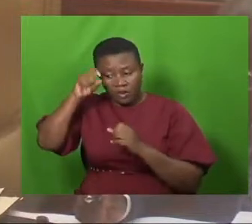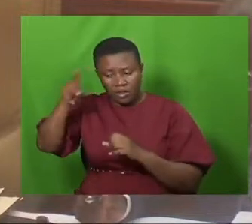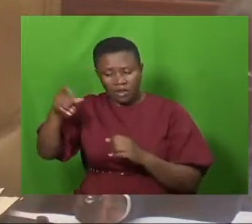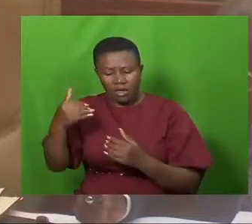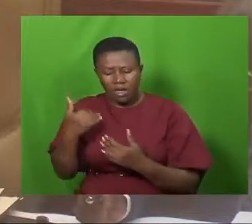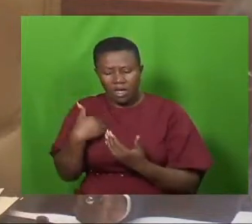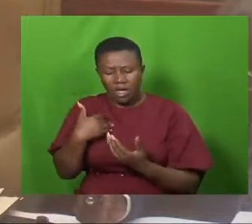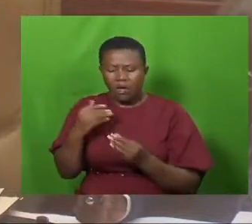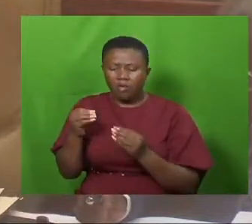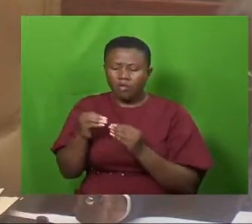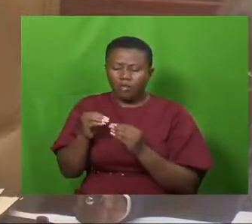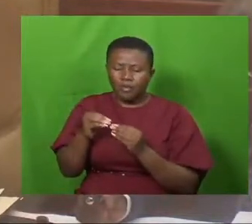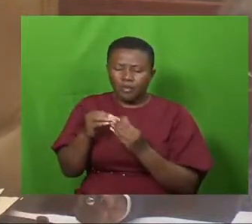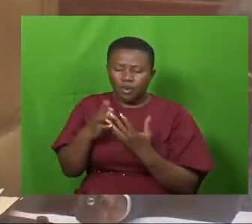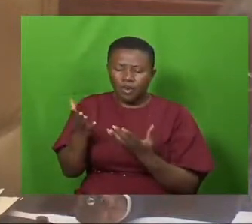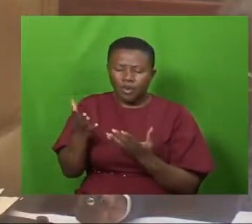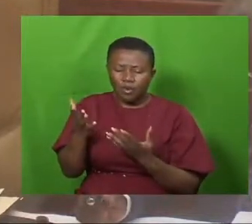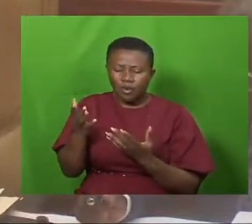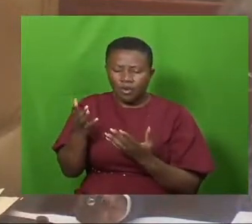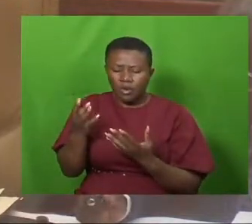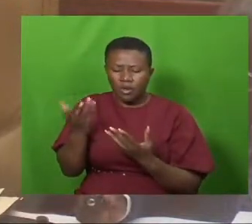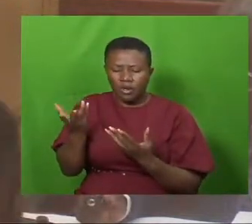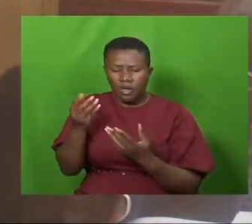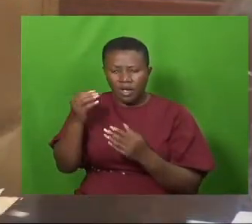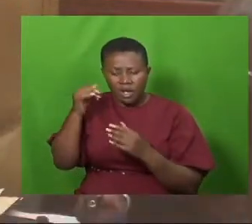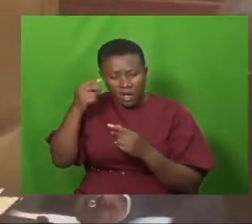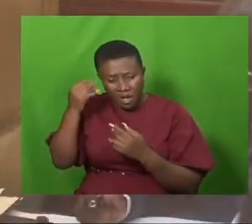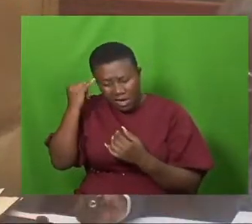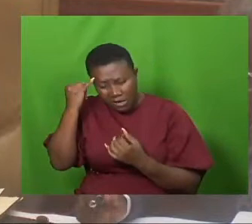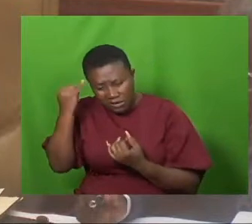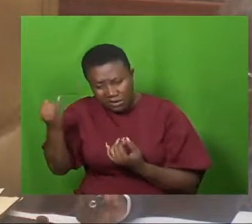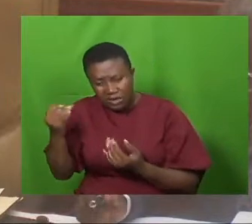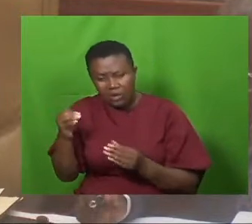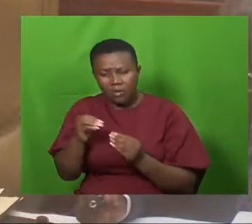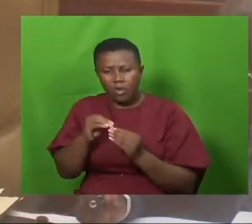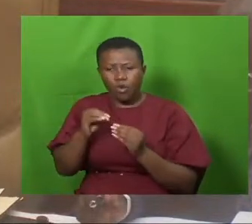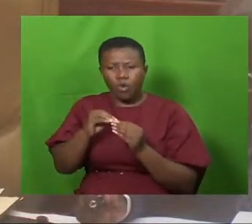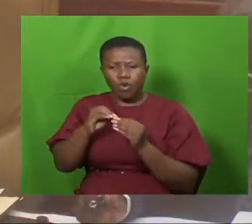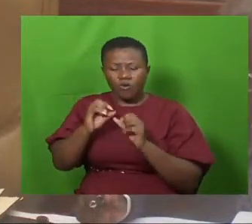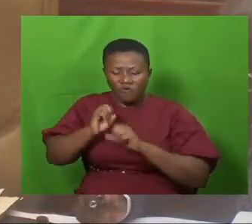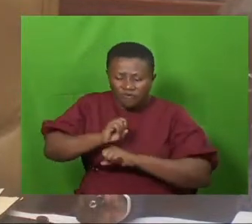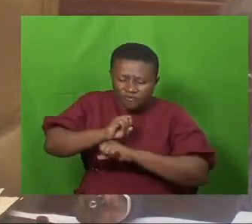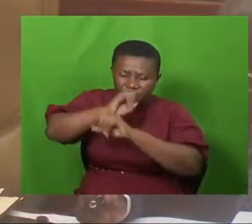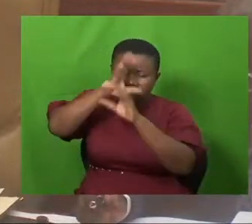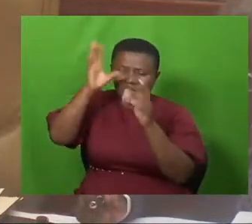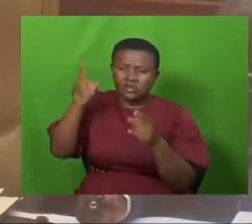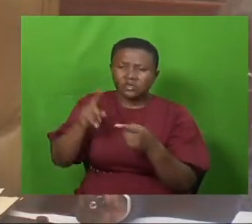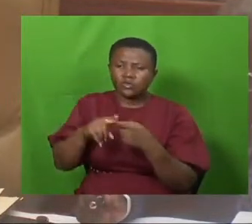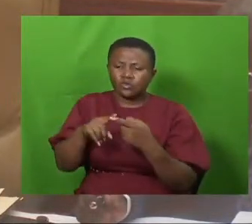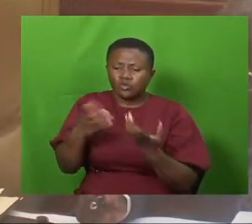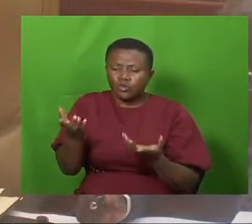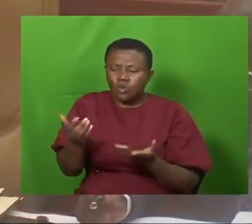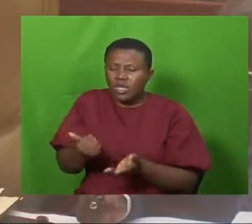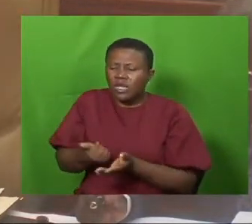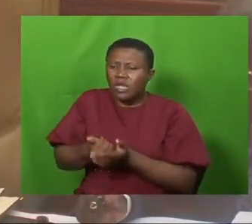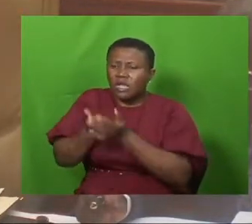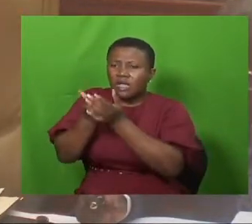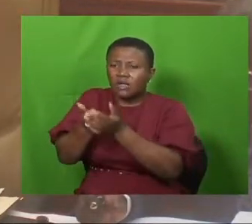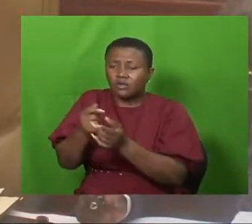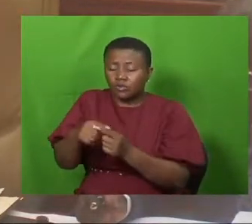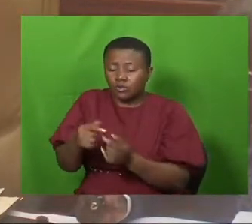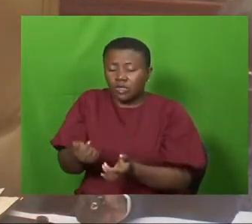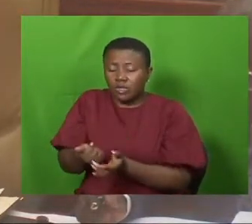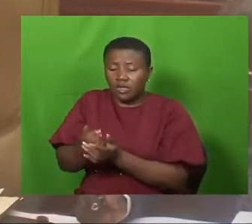the need for rapid digitalization of our economy to enable us to recover as quickly as